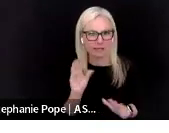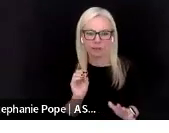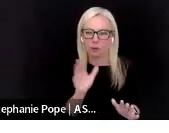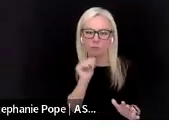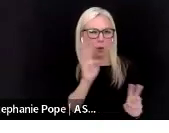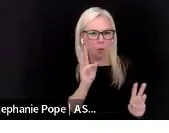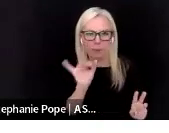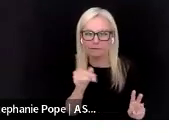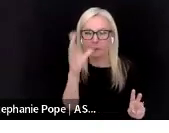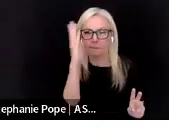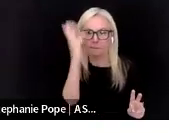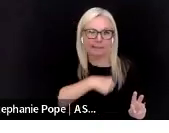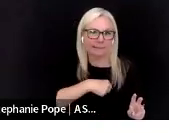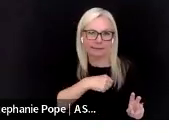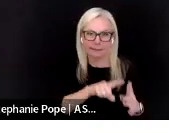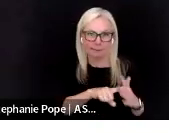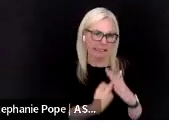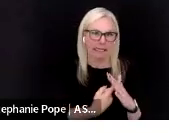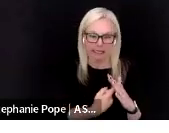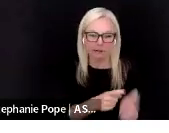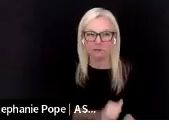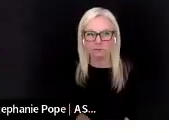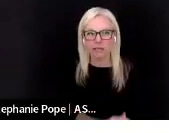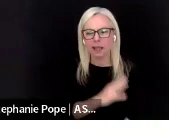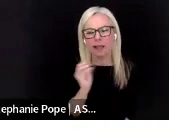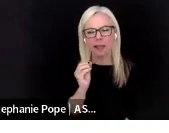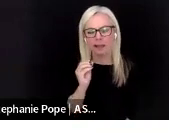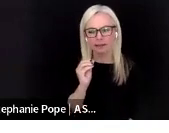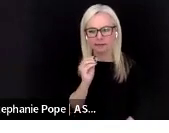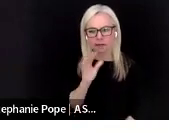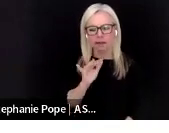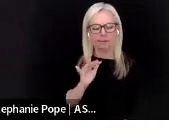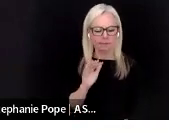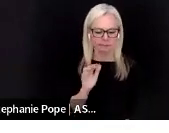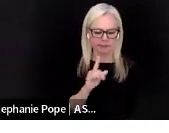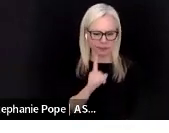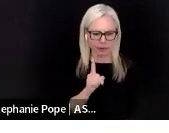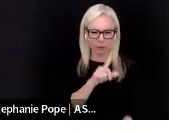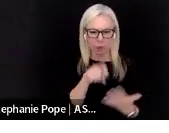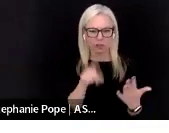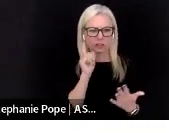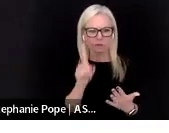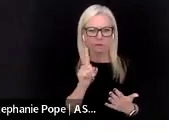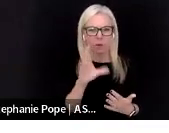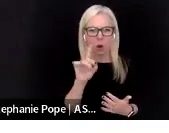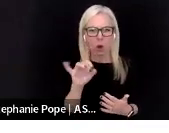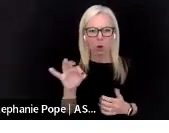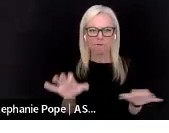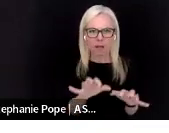don't worry if you missed the beginning. And there was a question about the code of conduct, if